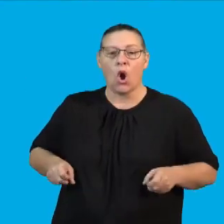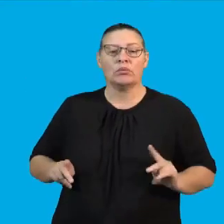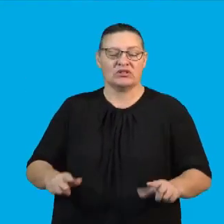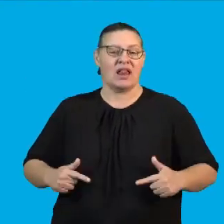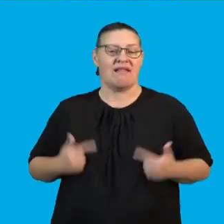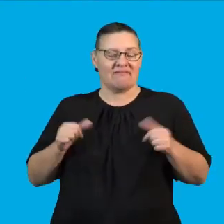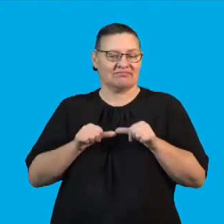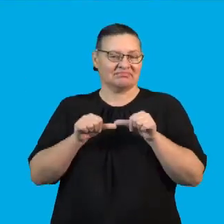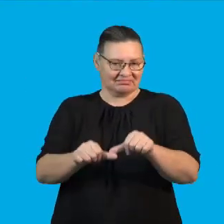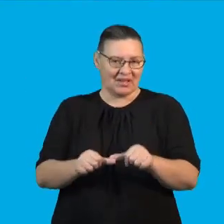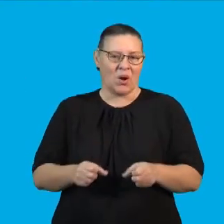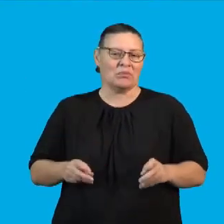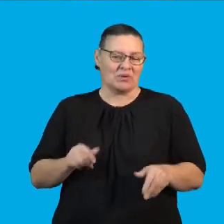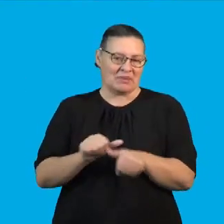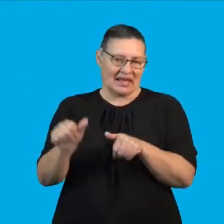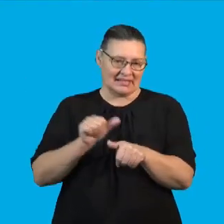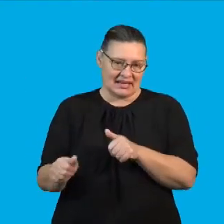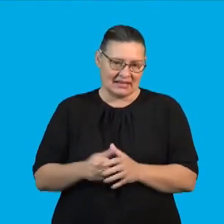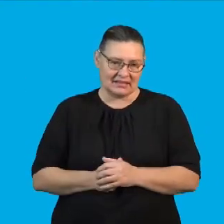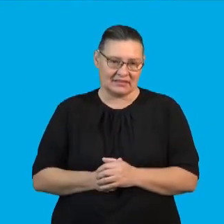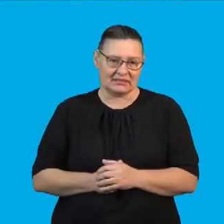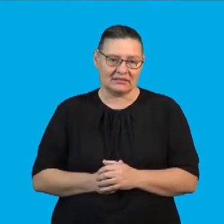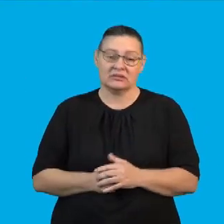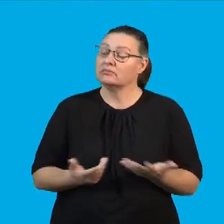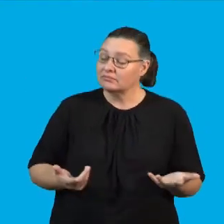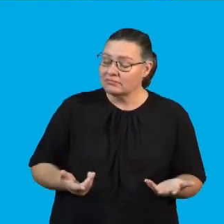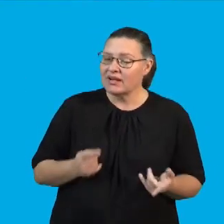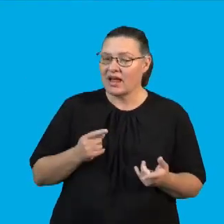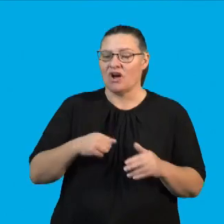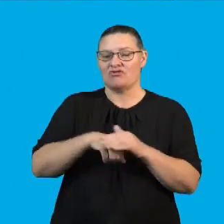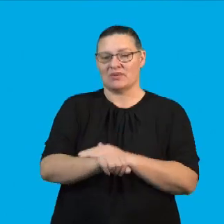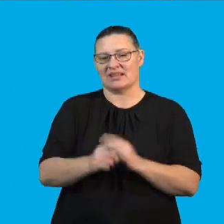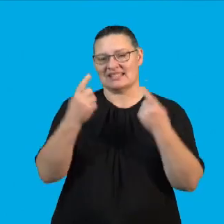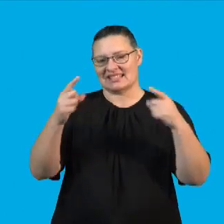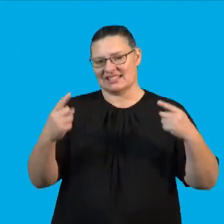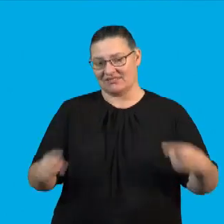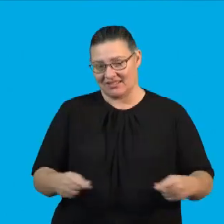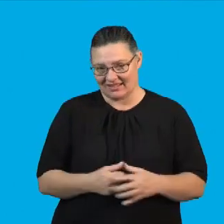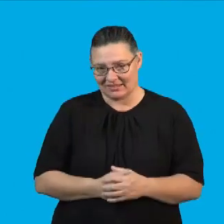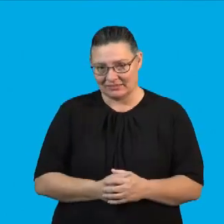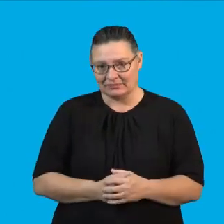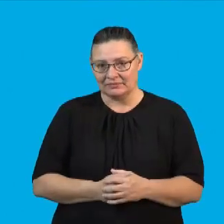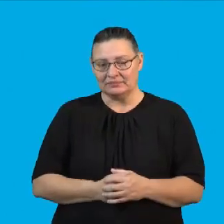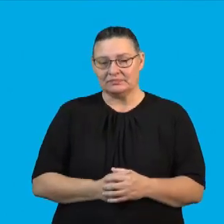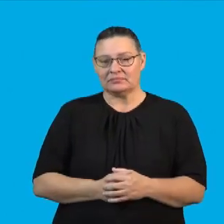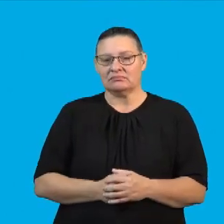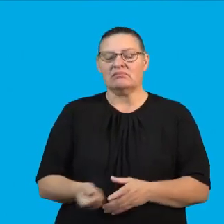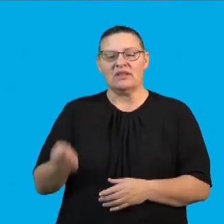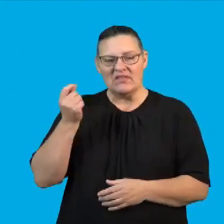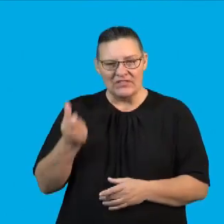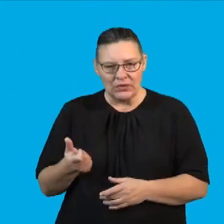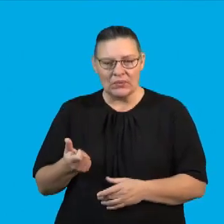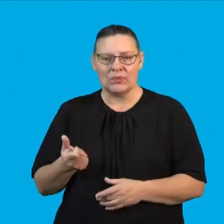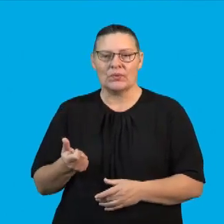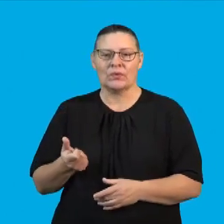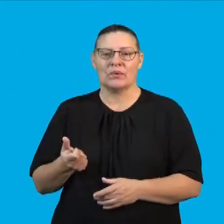a better chance of survival. Once more, leading to a reproductive success.